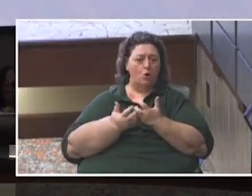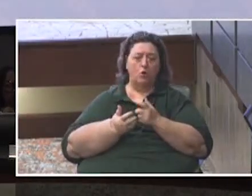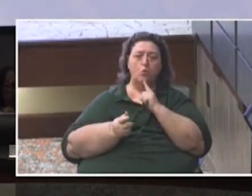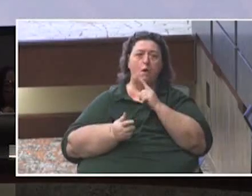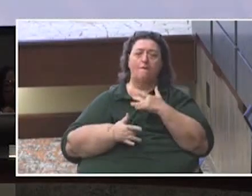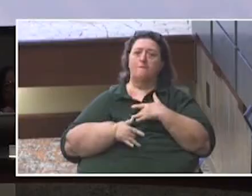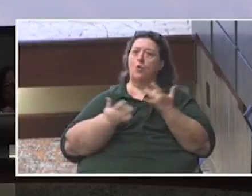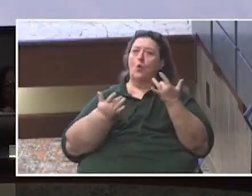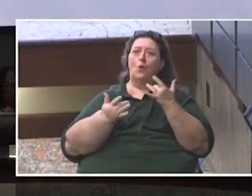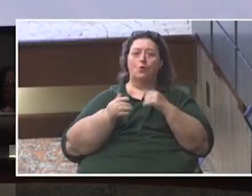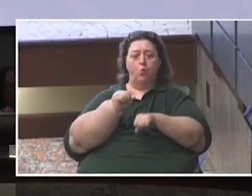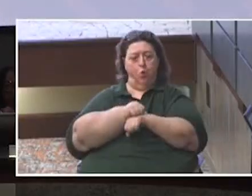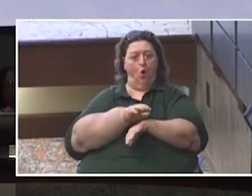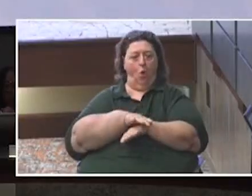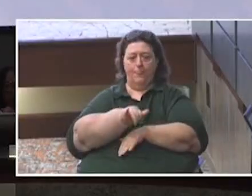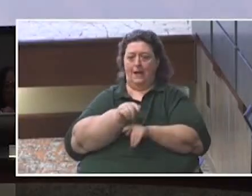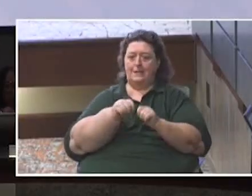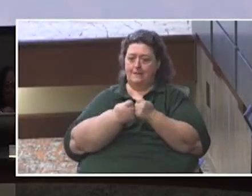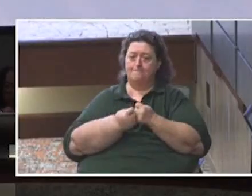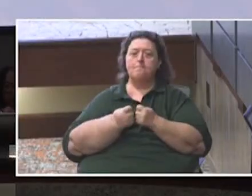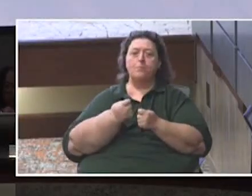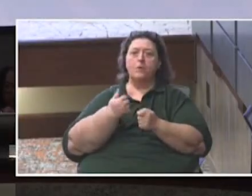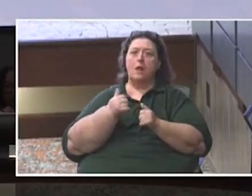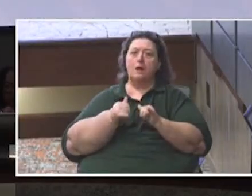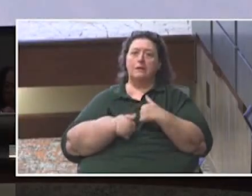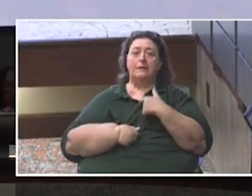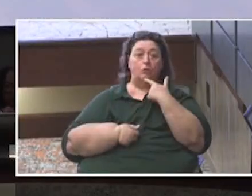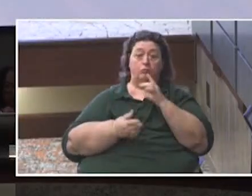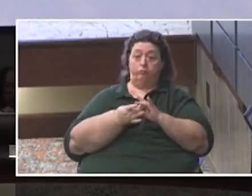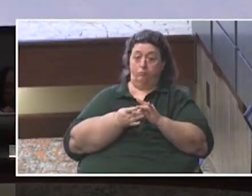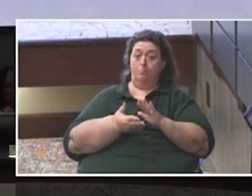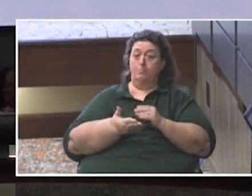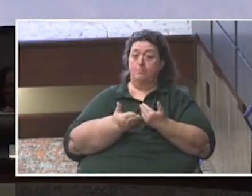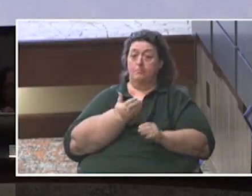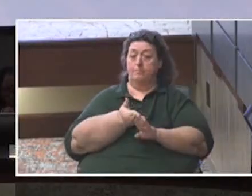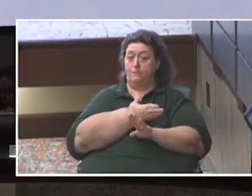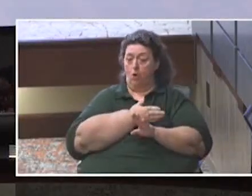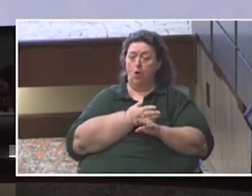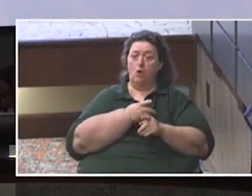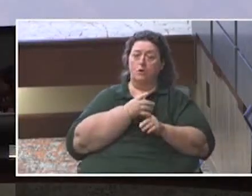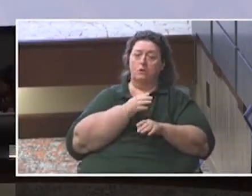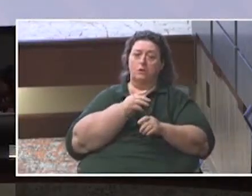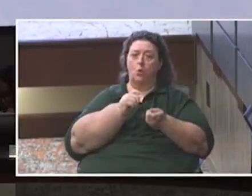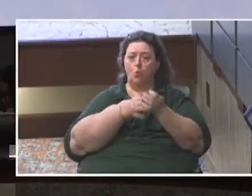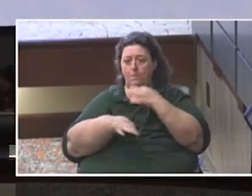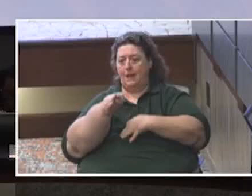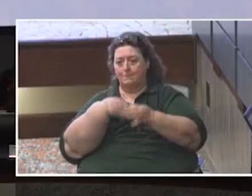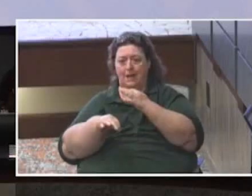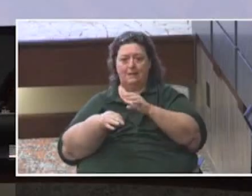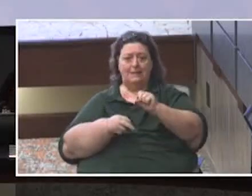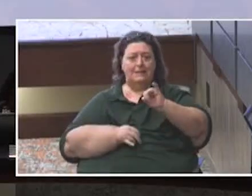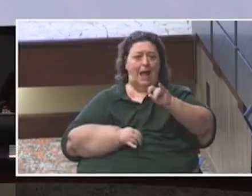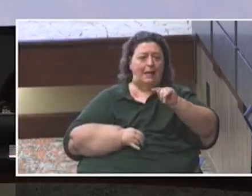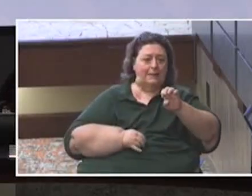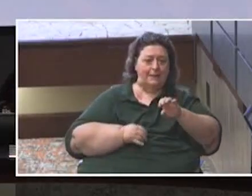team. Like I said earlier, we're placing the site utilities now. You'll see concrete being poured today. They're out there pouring concrete